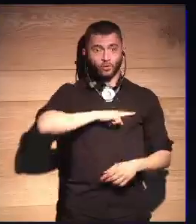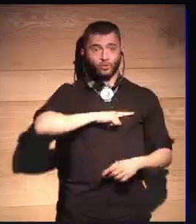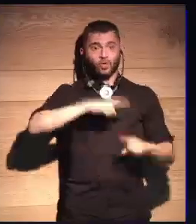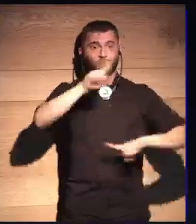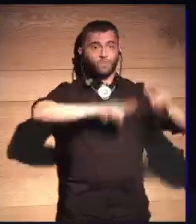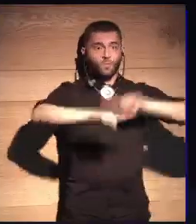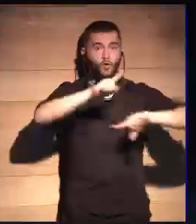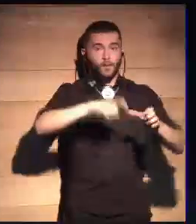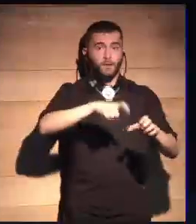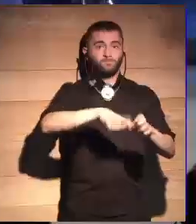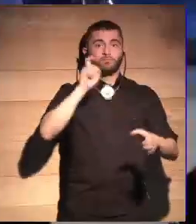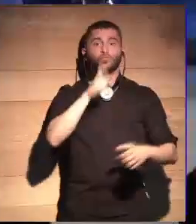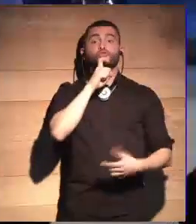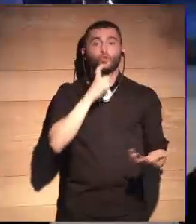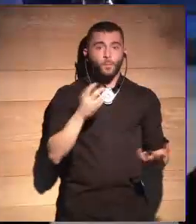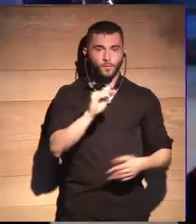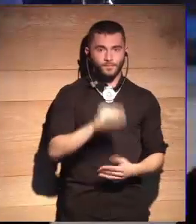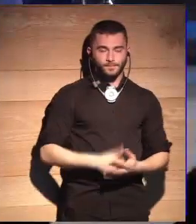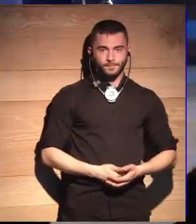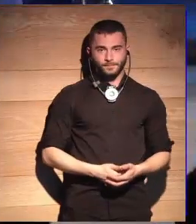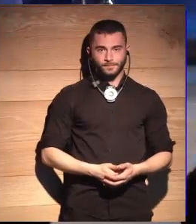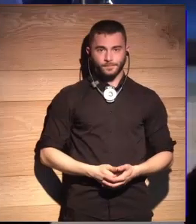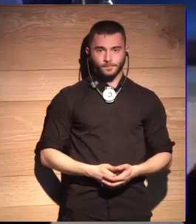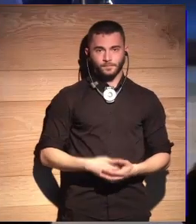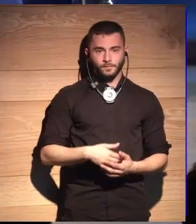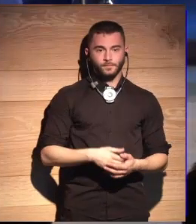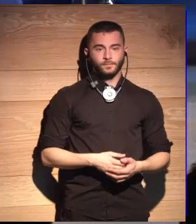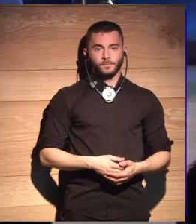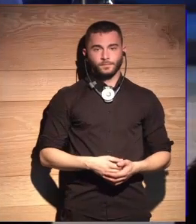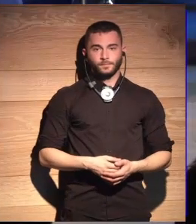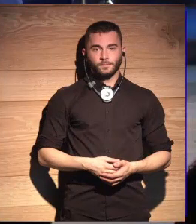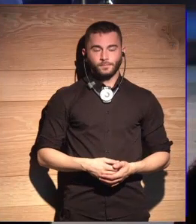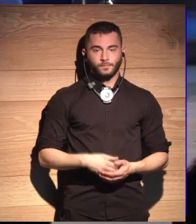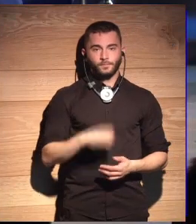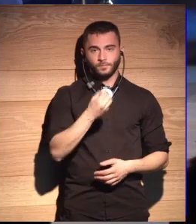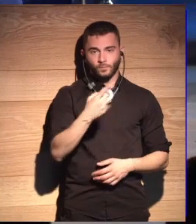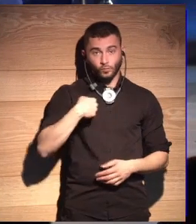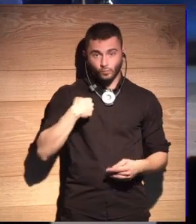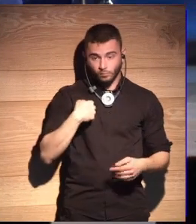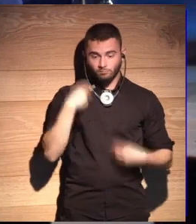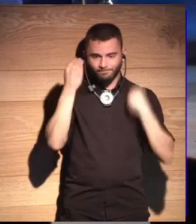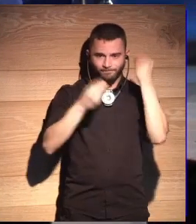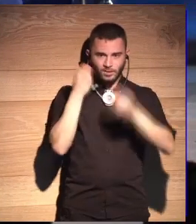that paradox, so to speak? One thing that has happened is that